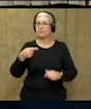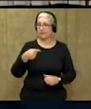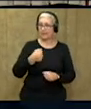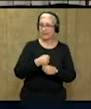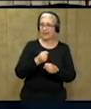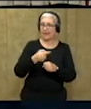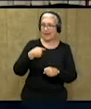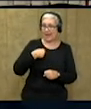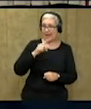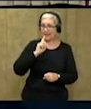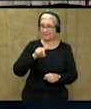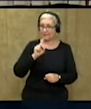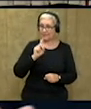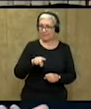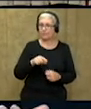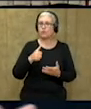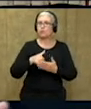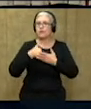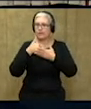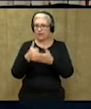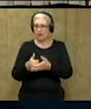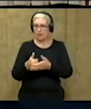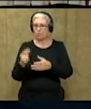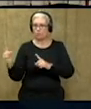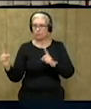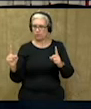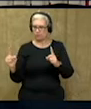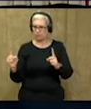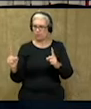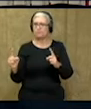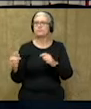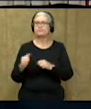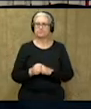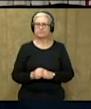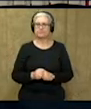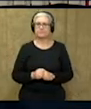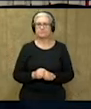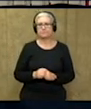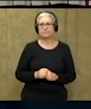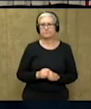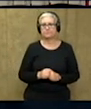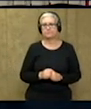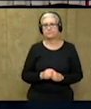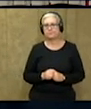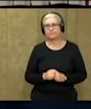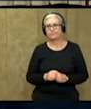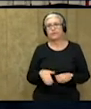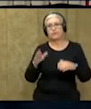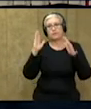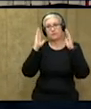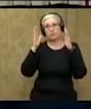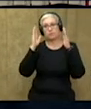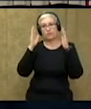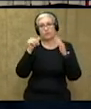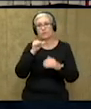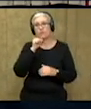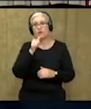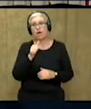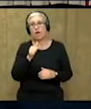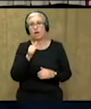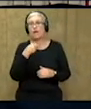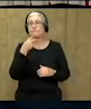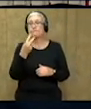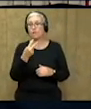statements will help when you two are working out your differences. Be aware of your nonverbal